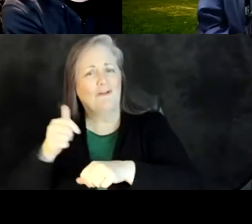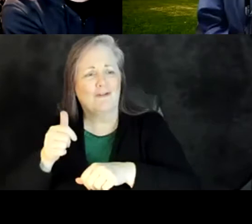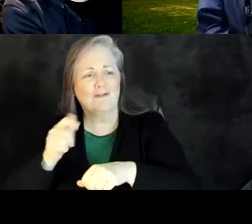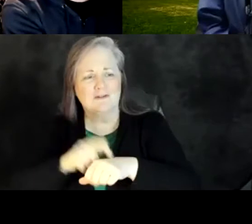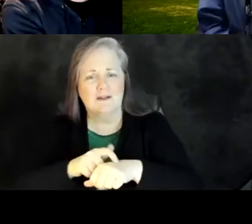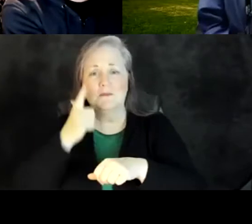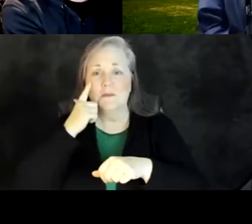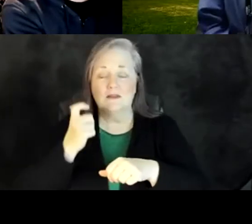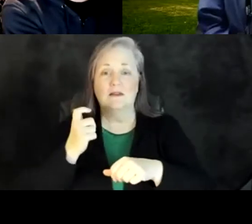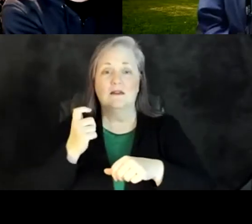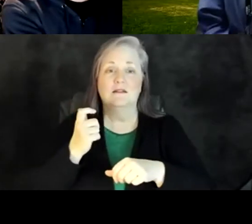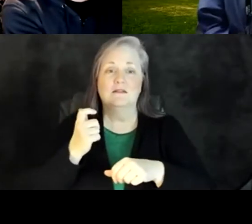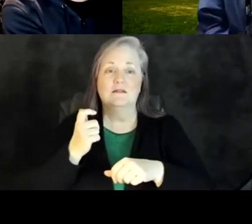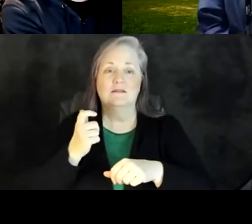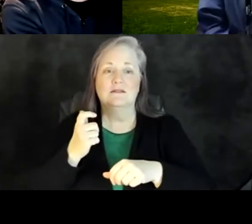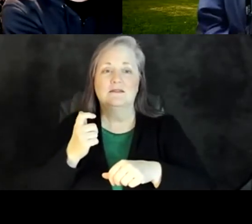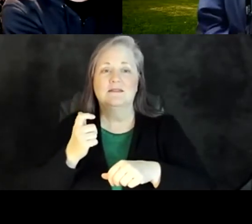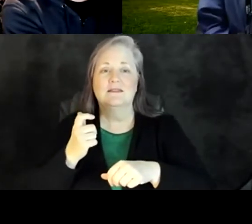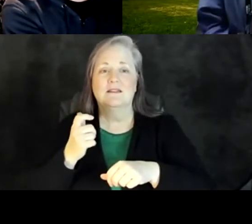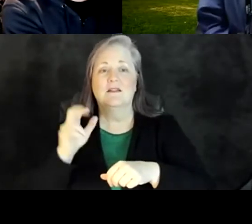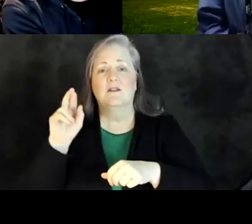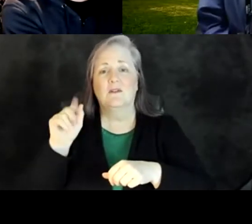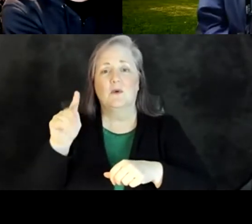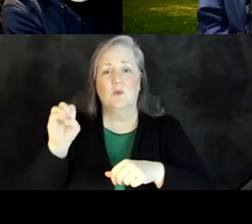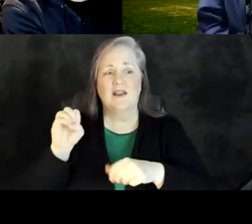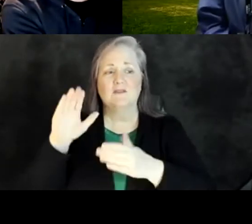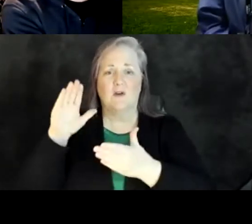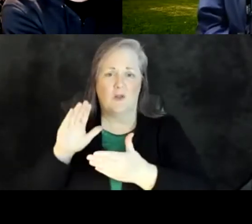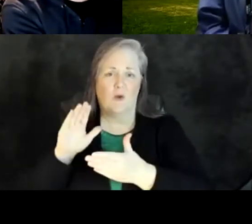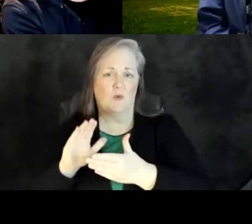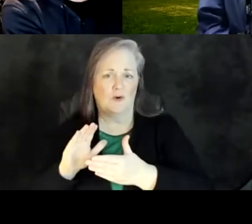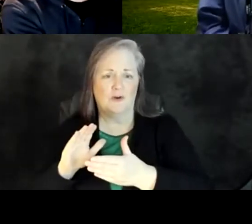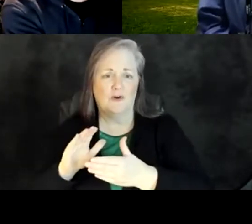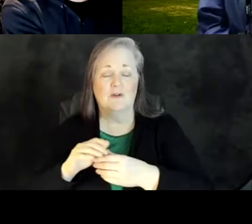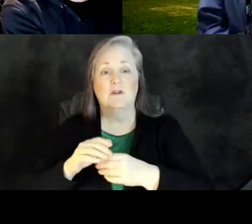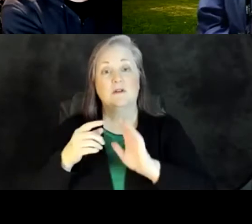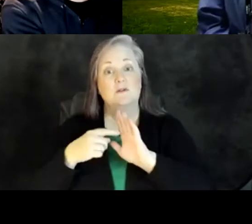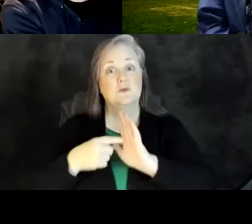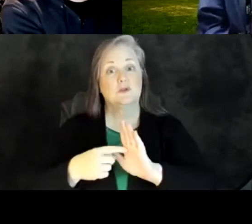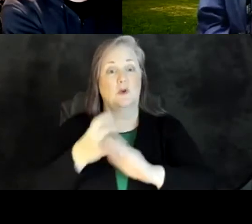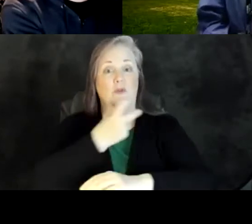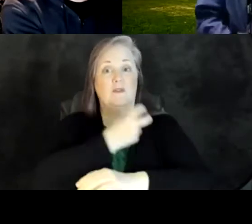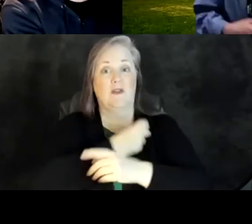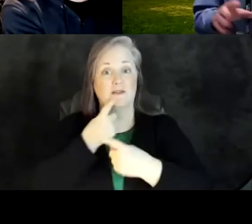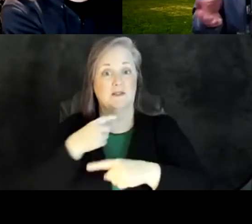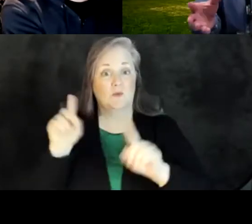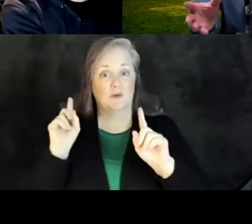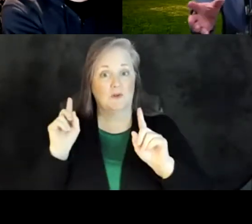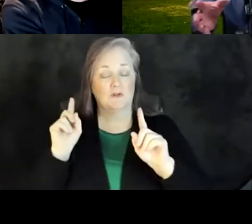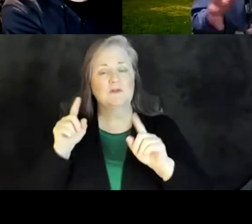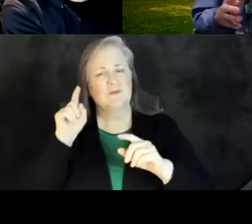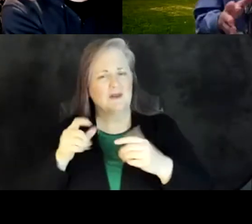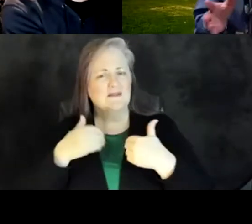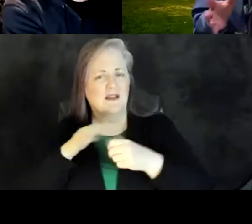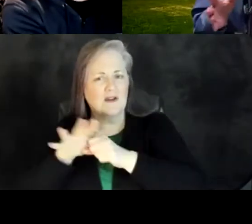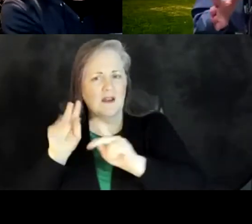given the fact that the rates are lower. Because eventually, to show that a vaccine works, you have to have enough people